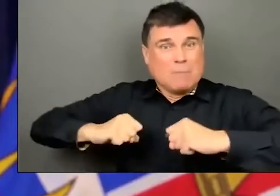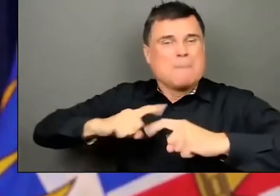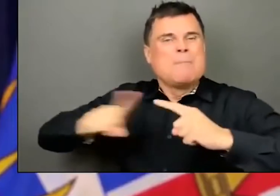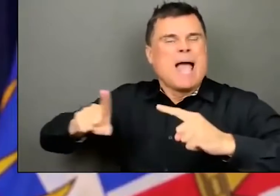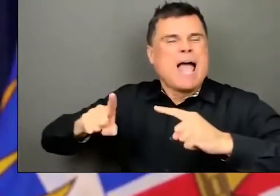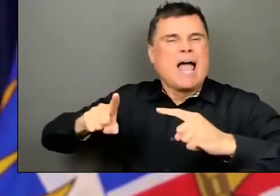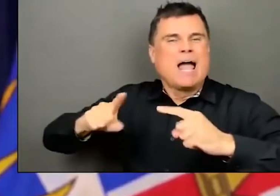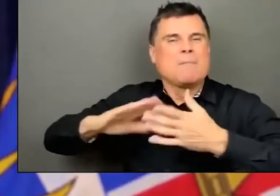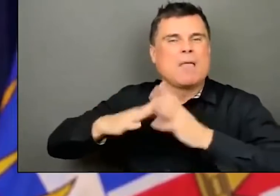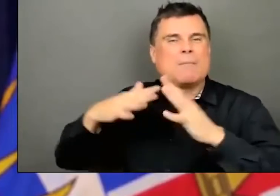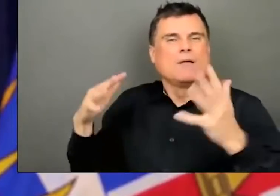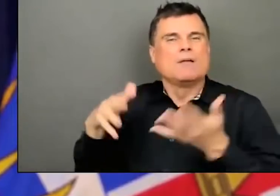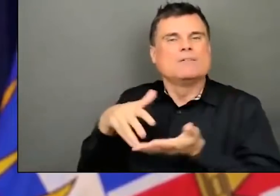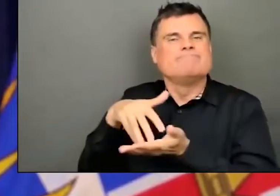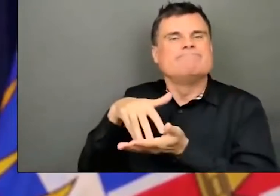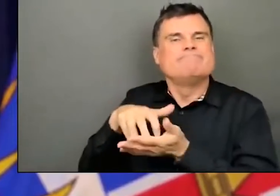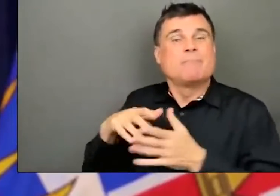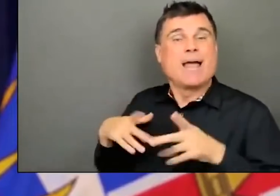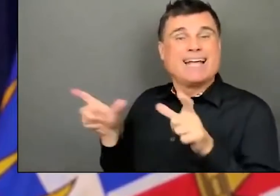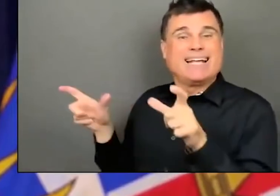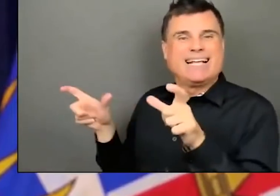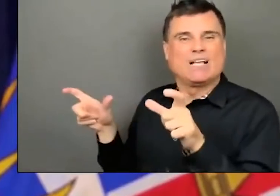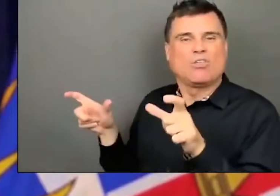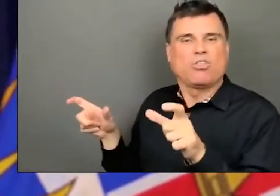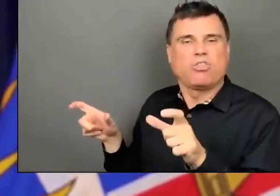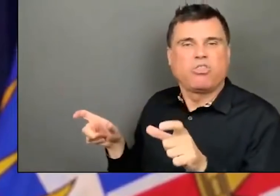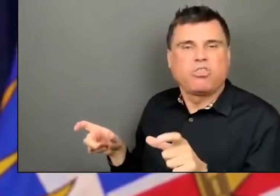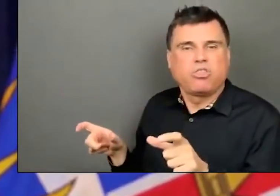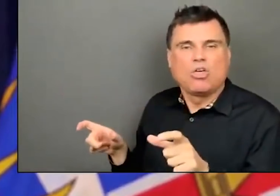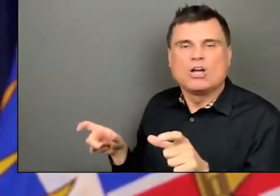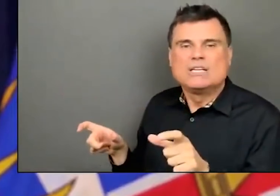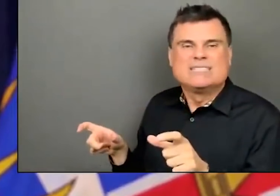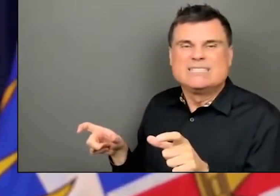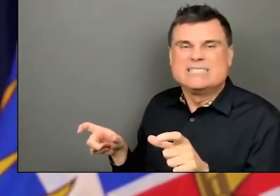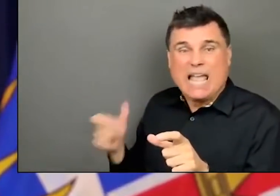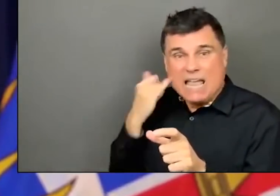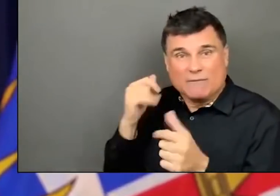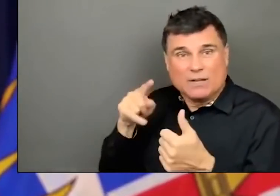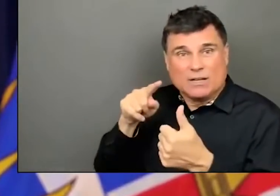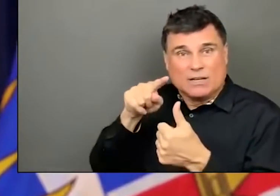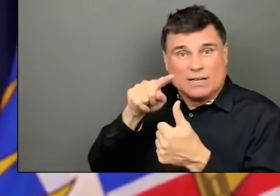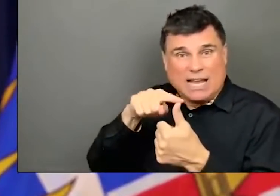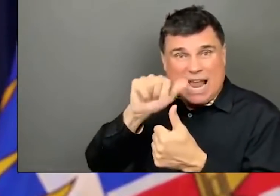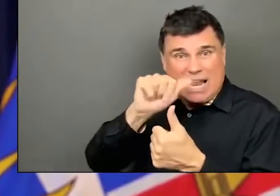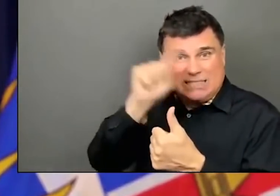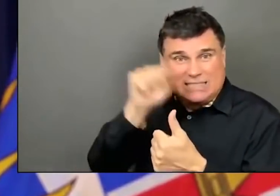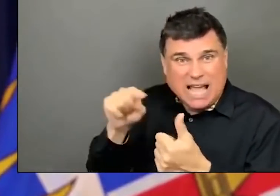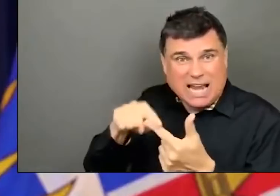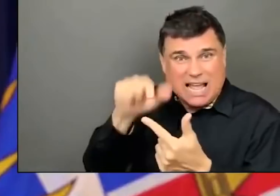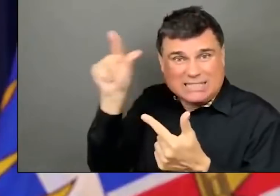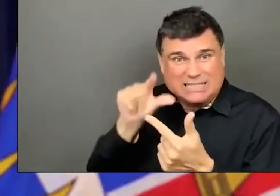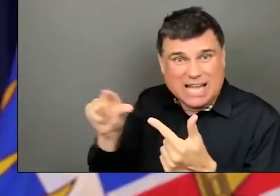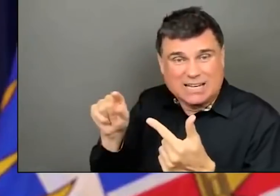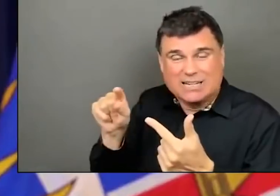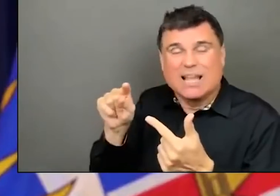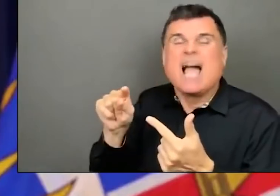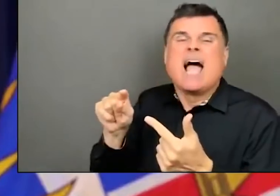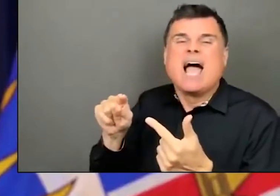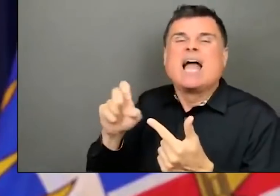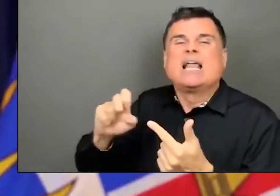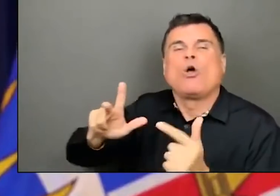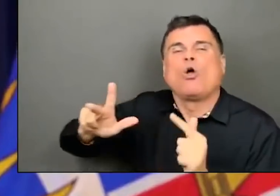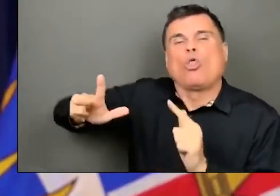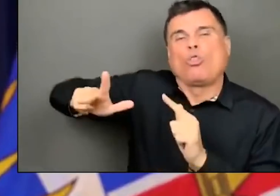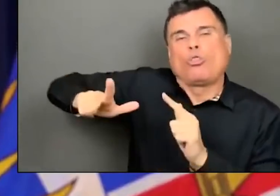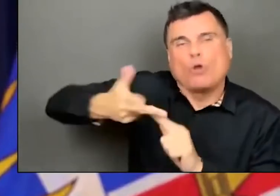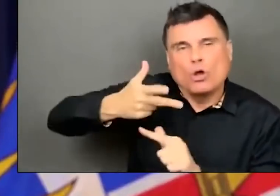2 doses of AstraZeneca will be receiving invitations for their booster dose at 6 months. And this may be sooner